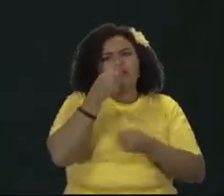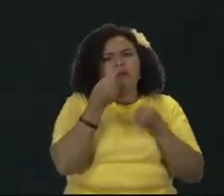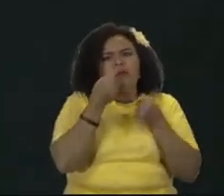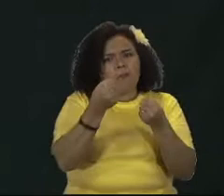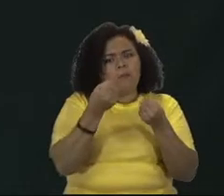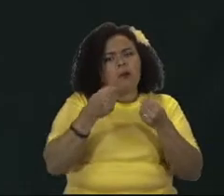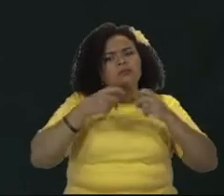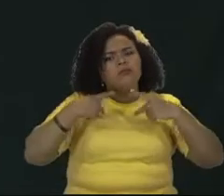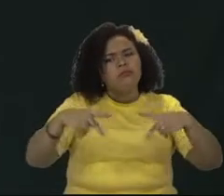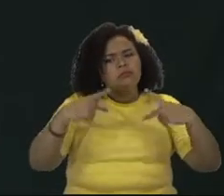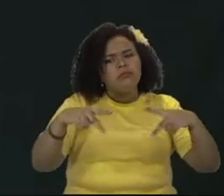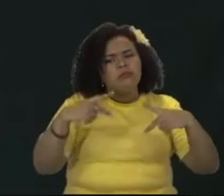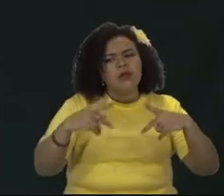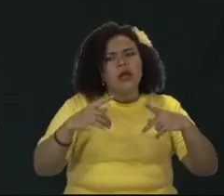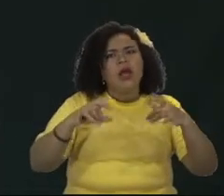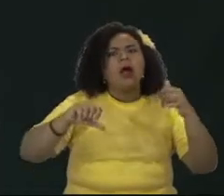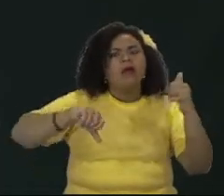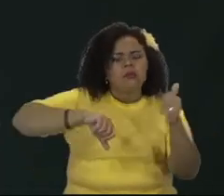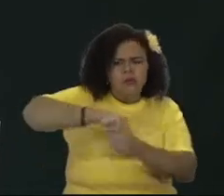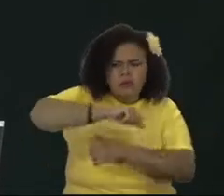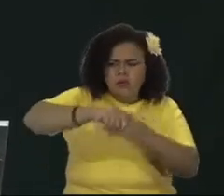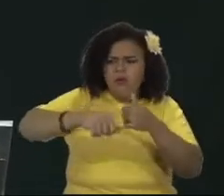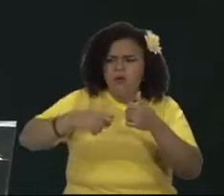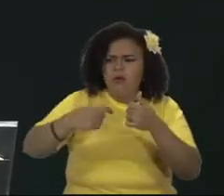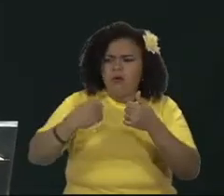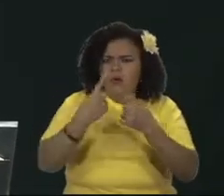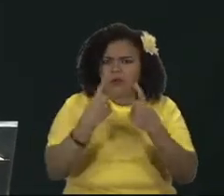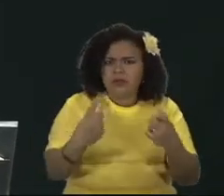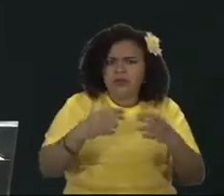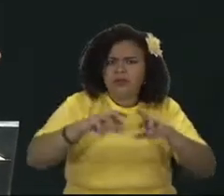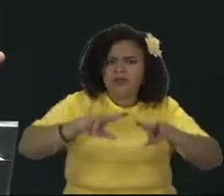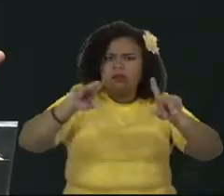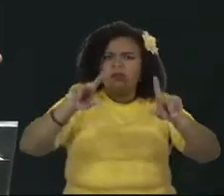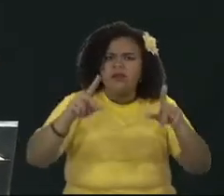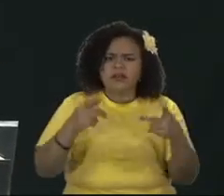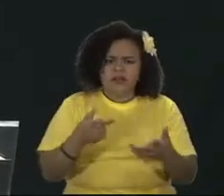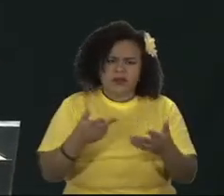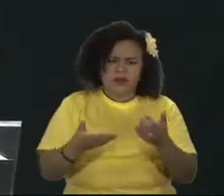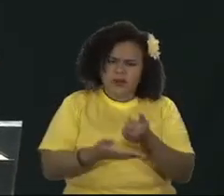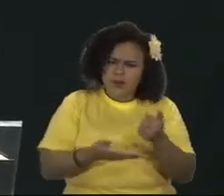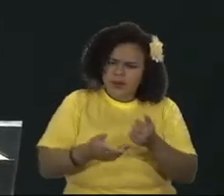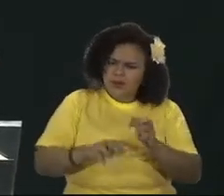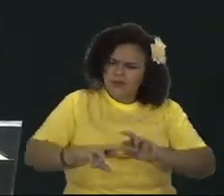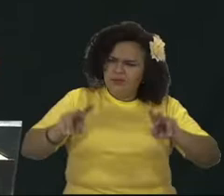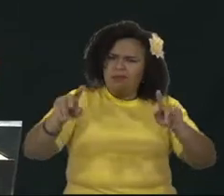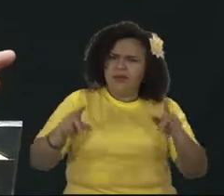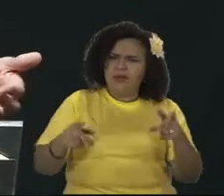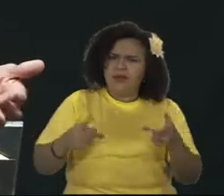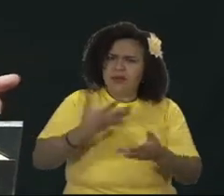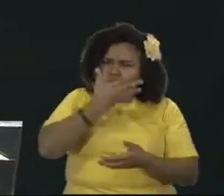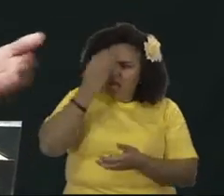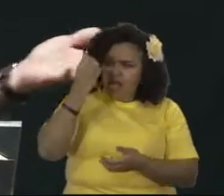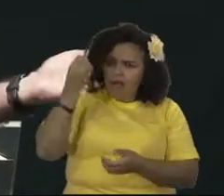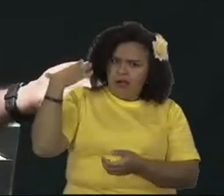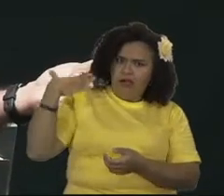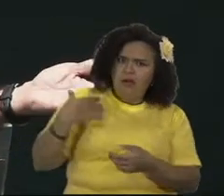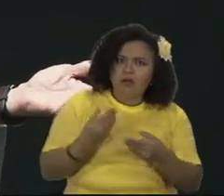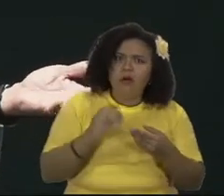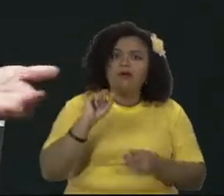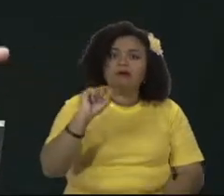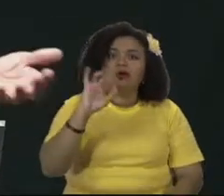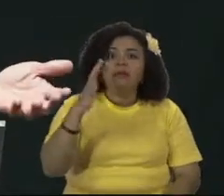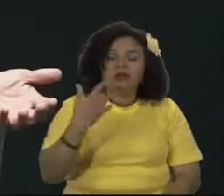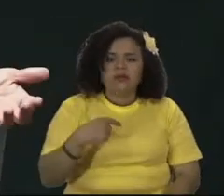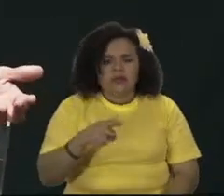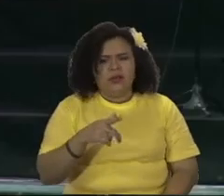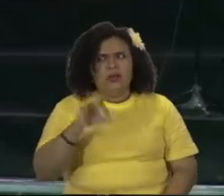is not there anymore because they throw away the 99%. Without it, they are